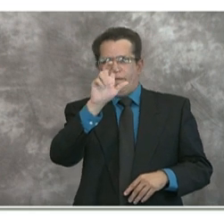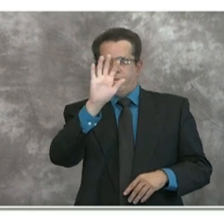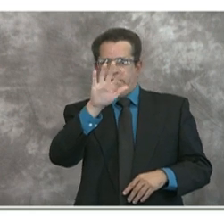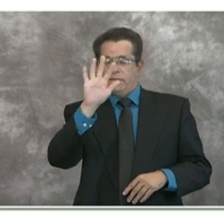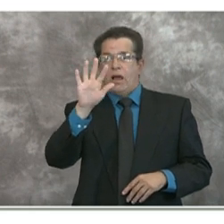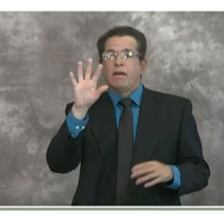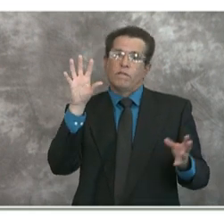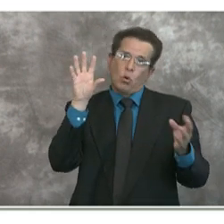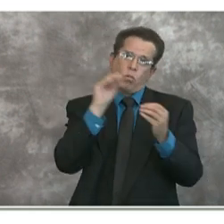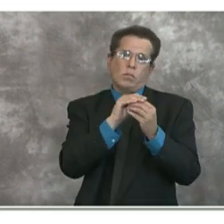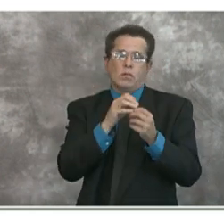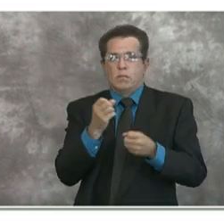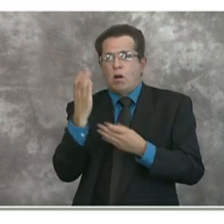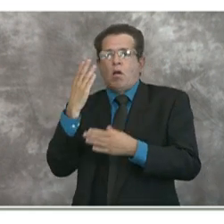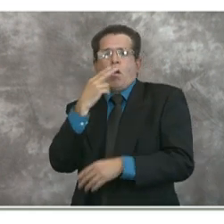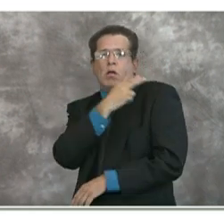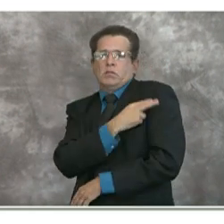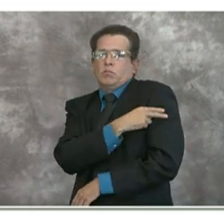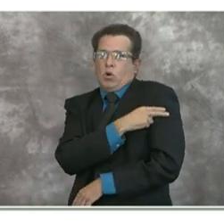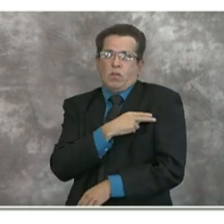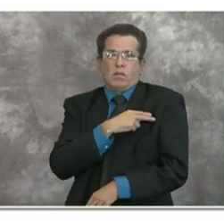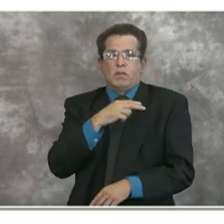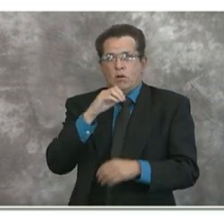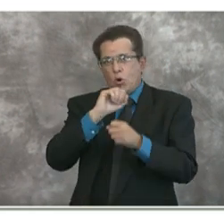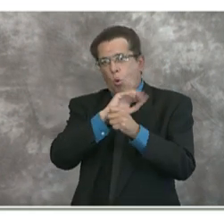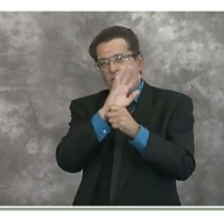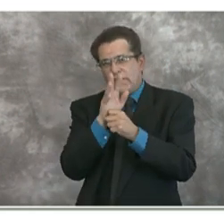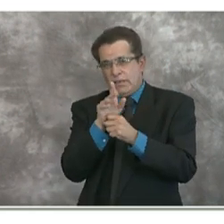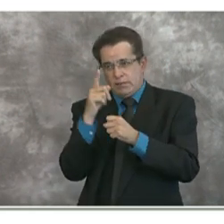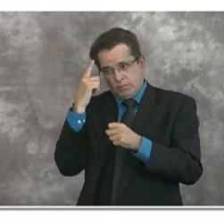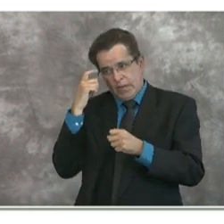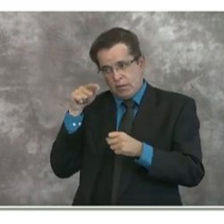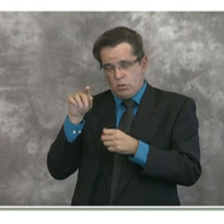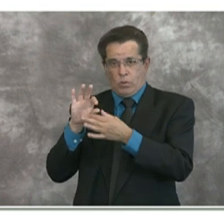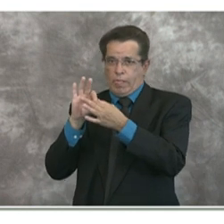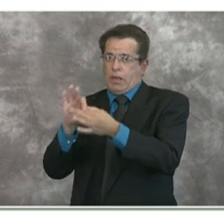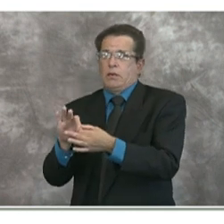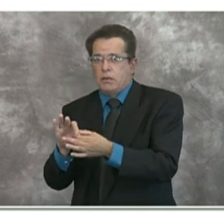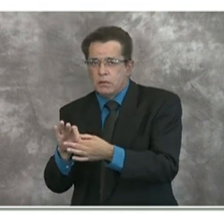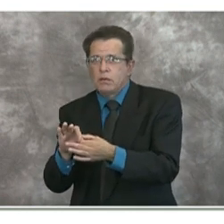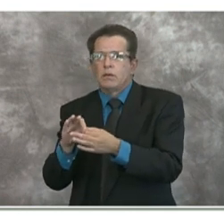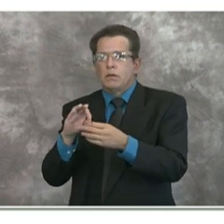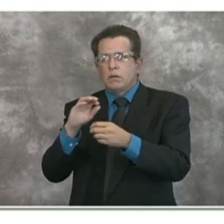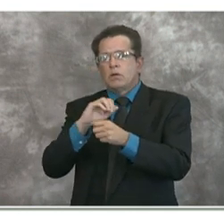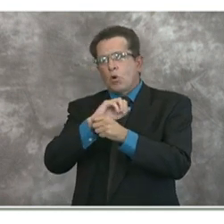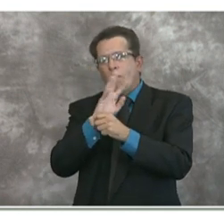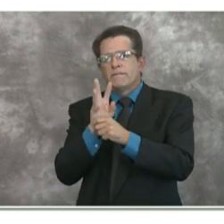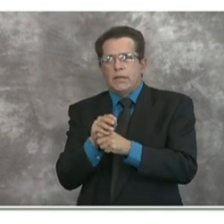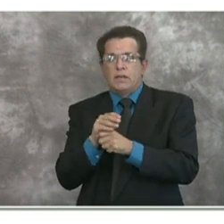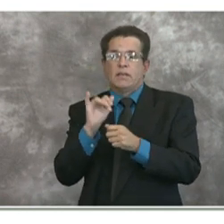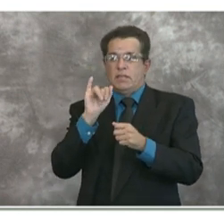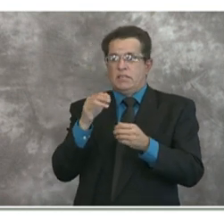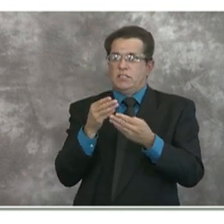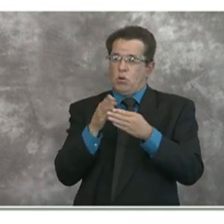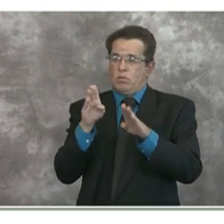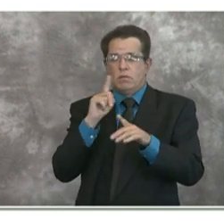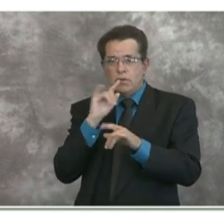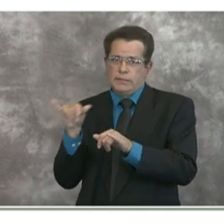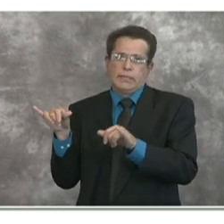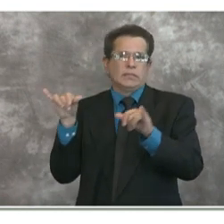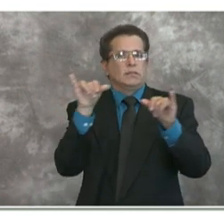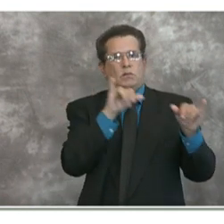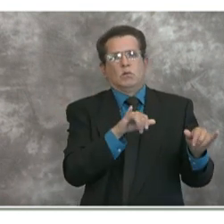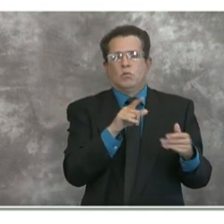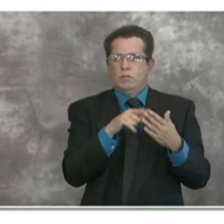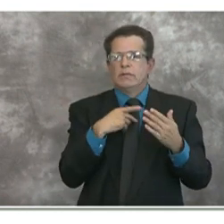355 total hospitalizations, COVID suspected or COVID related. Again, you can see the general consistency that we have had